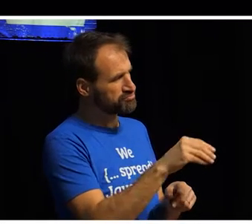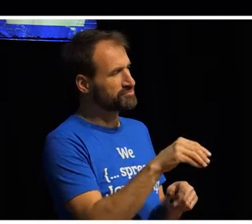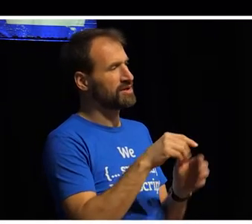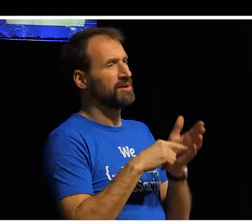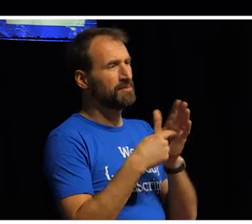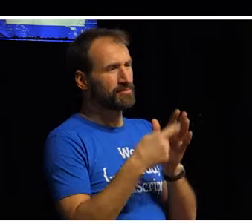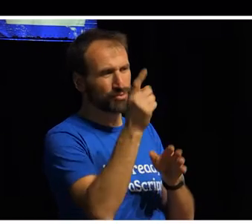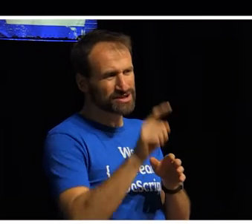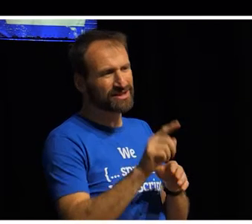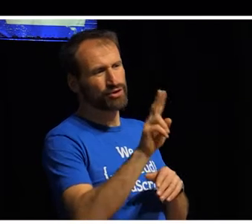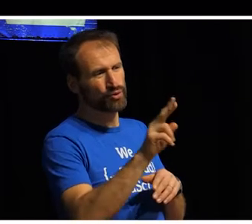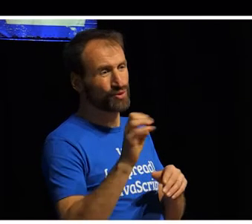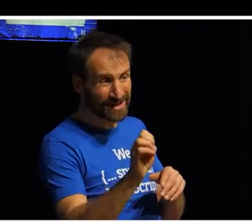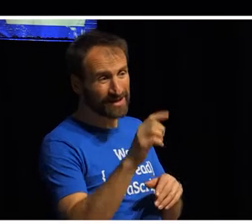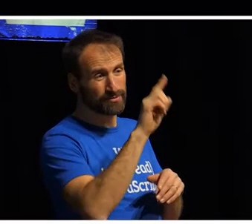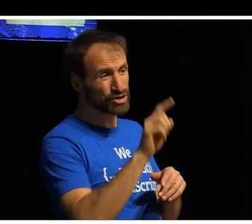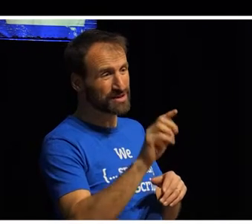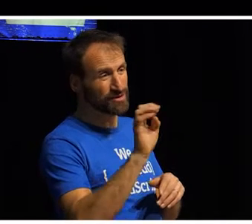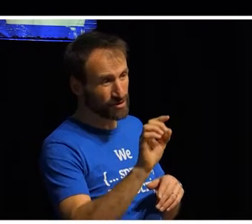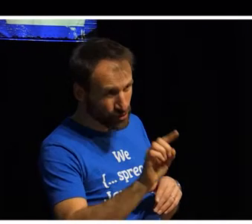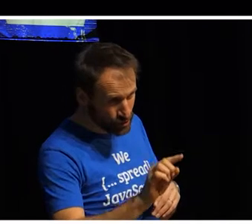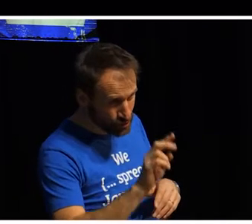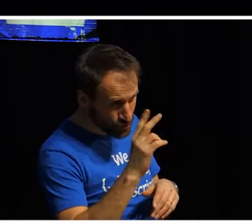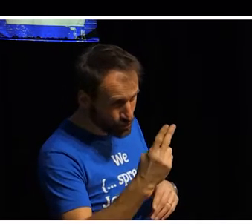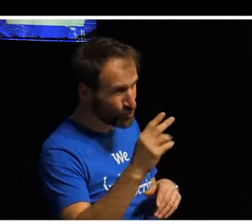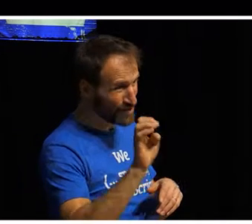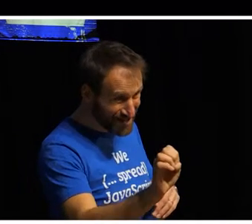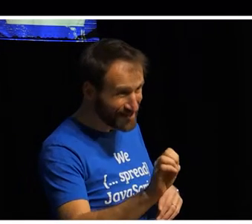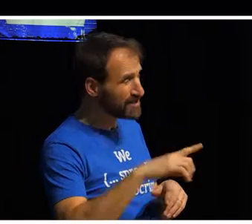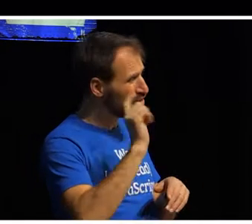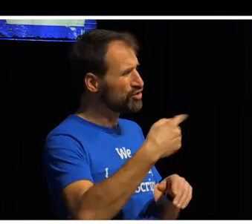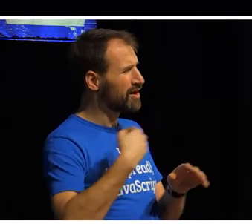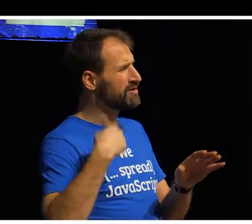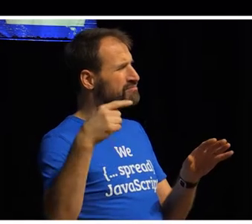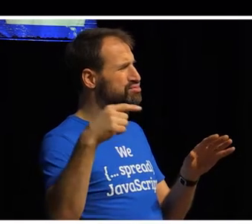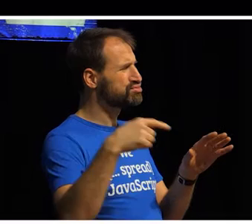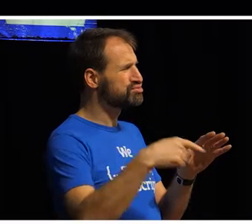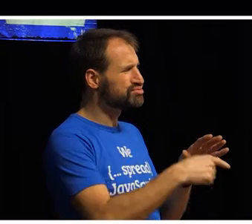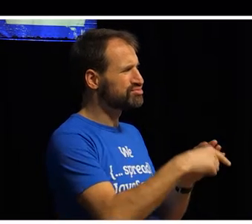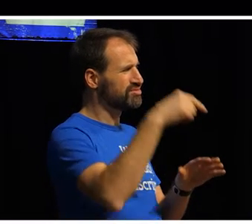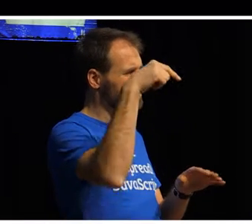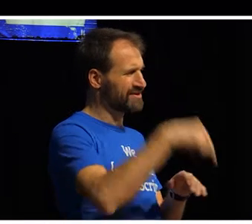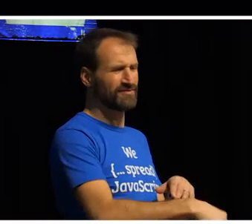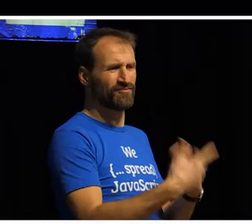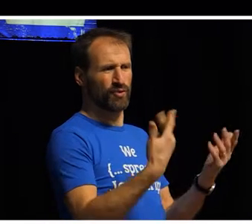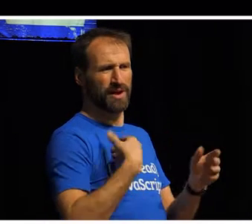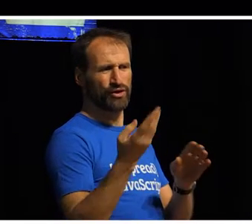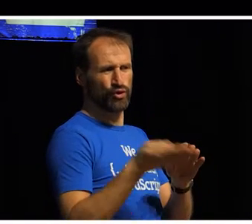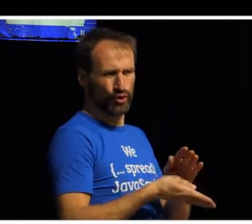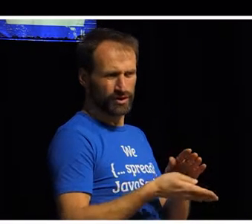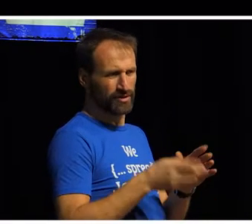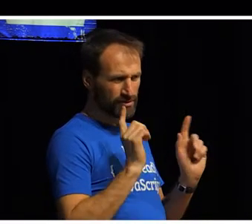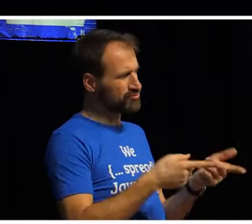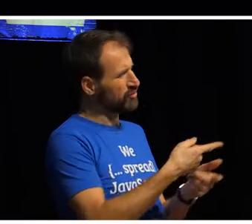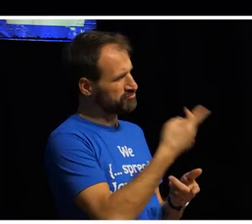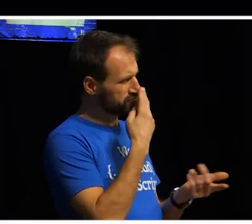% to e % to e and that would get me all the way up to the root and I can do as many of those that I want and then I might want to add some sensitive files say like an ATC